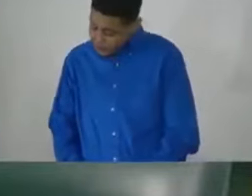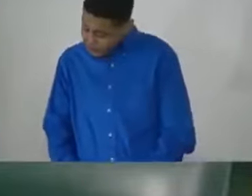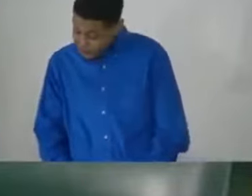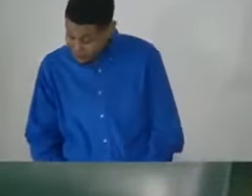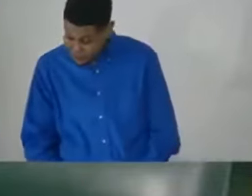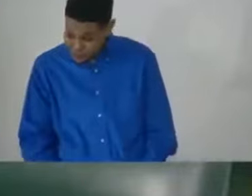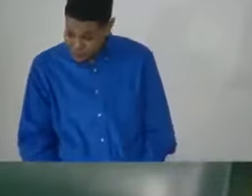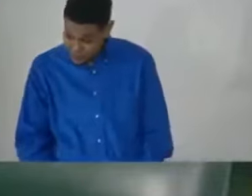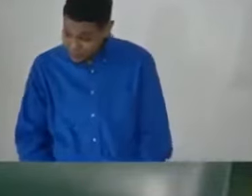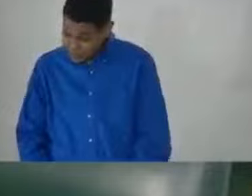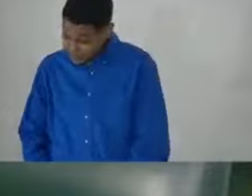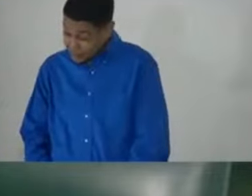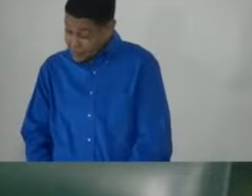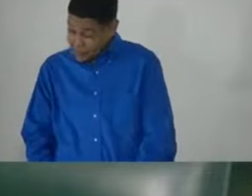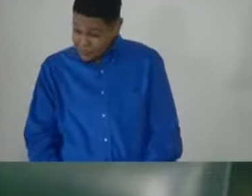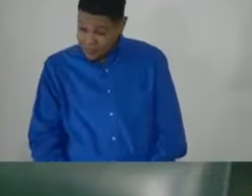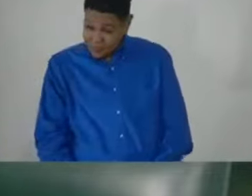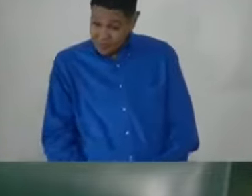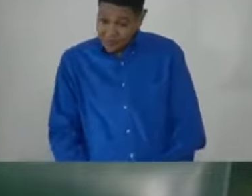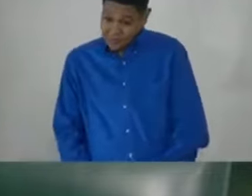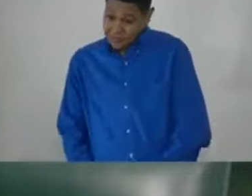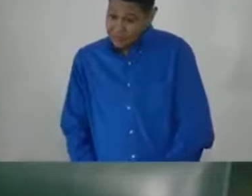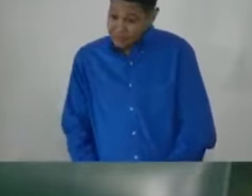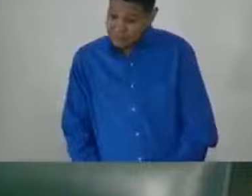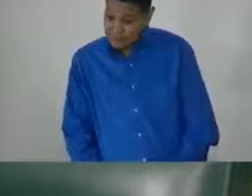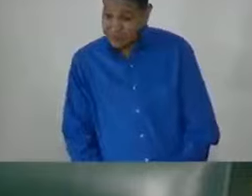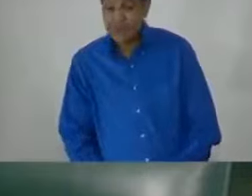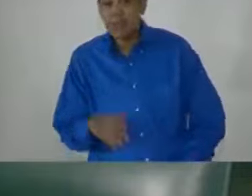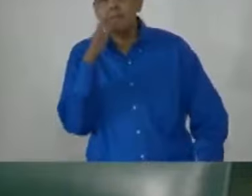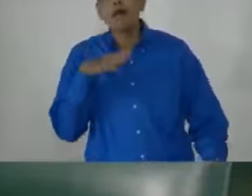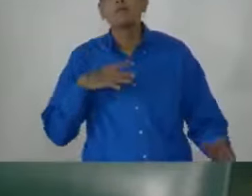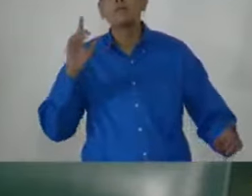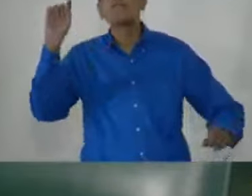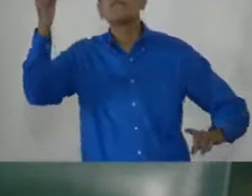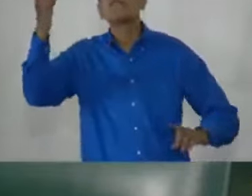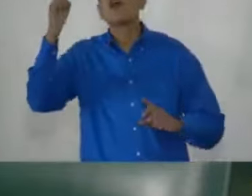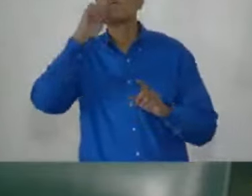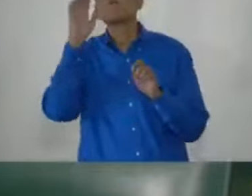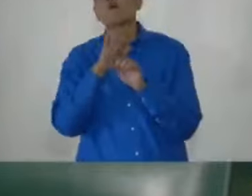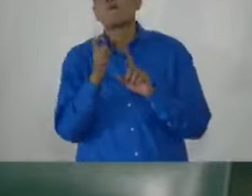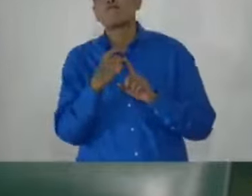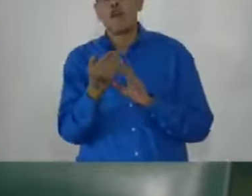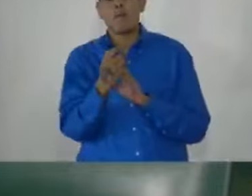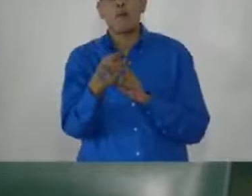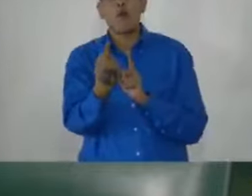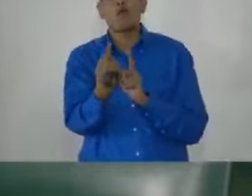Madam Speaker, the first promise number one,